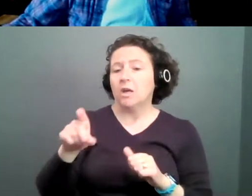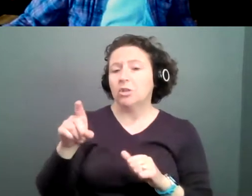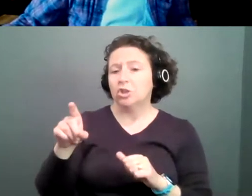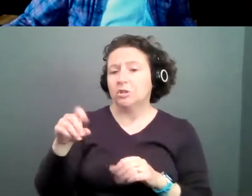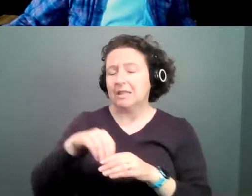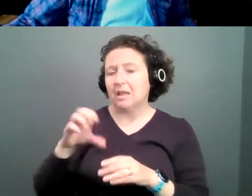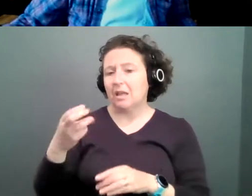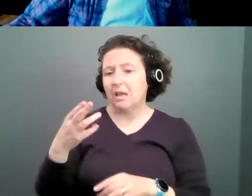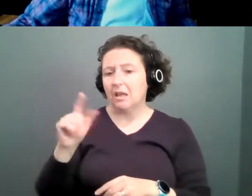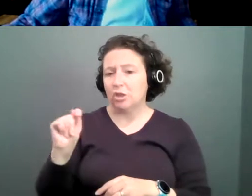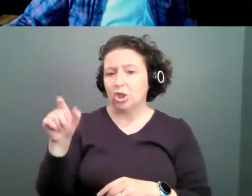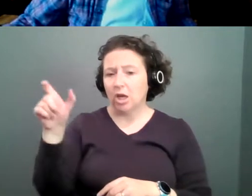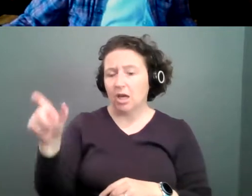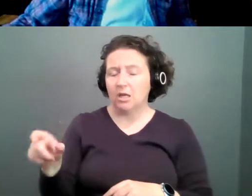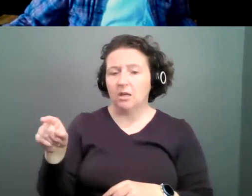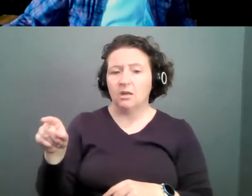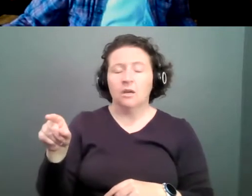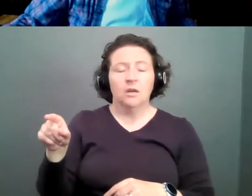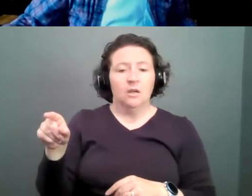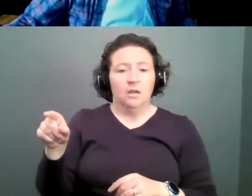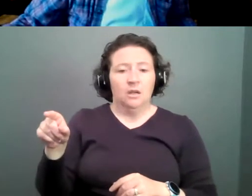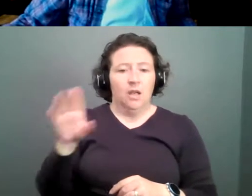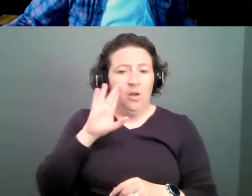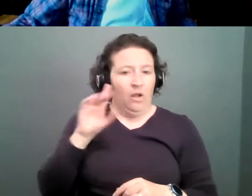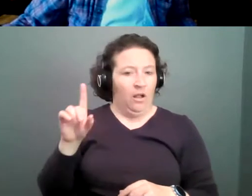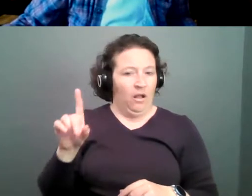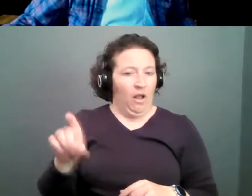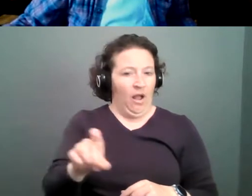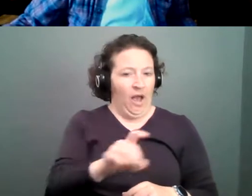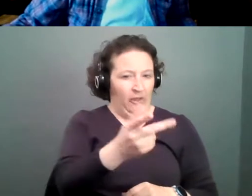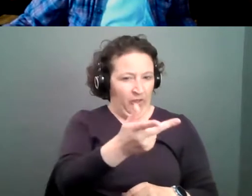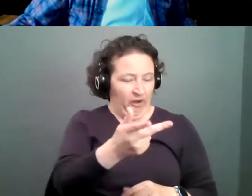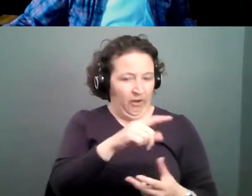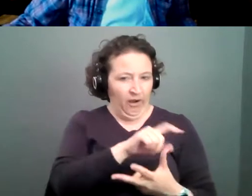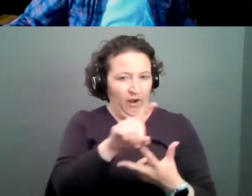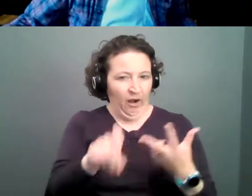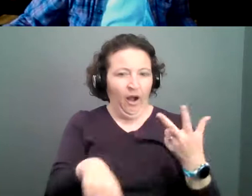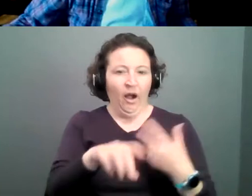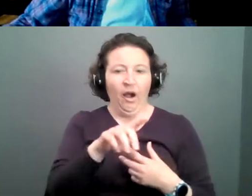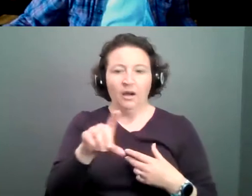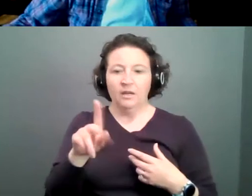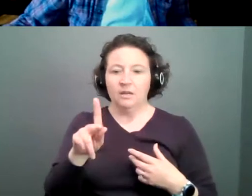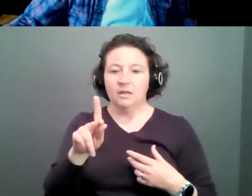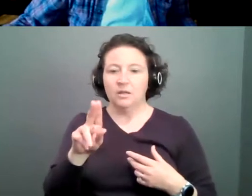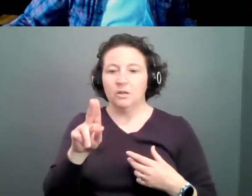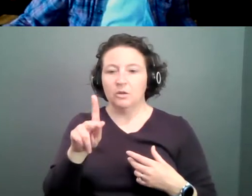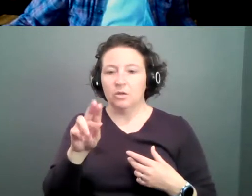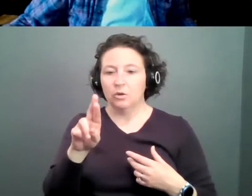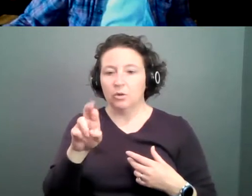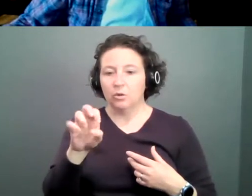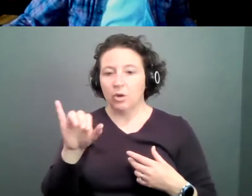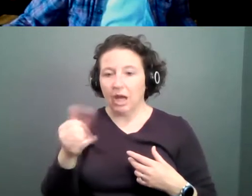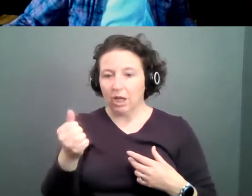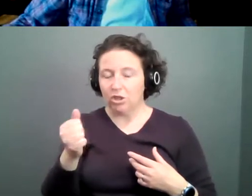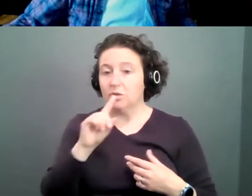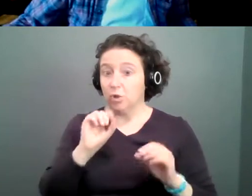in the media question here, and I'll ask it of each of you three very quickly. Dr. Kukreja, just so that we are